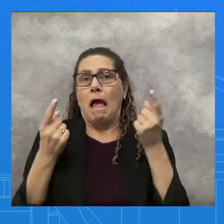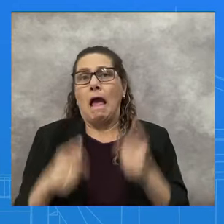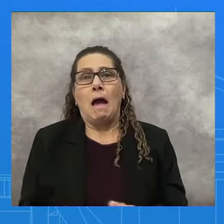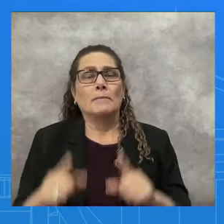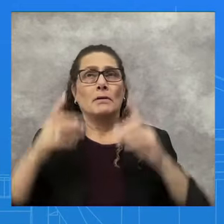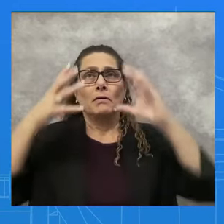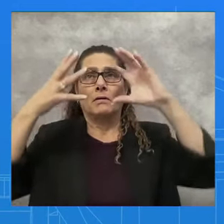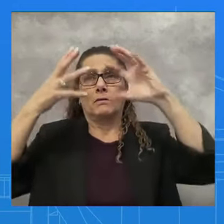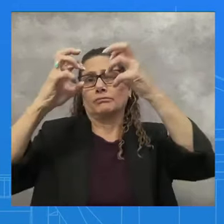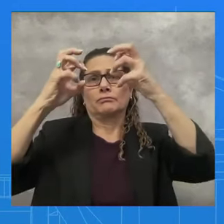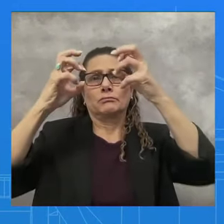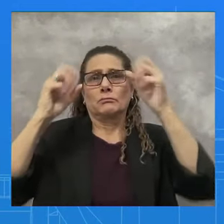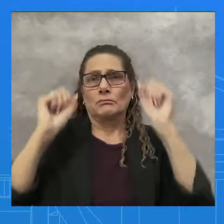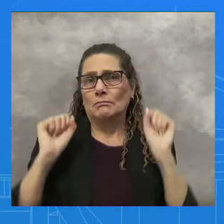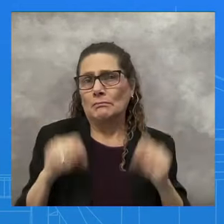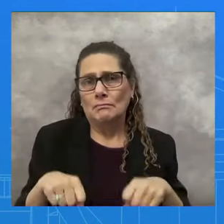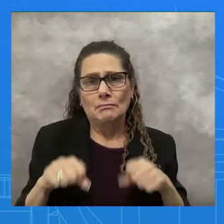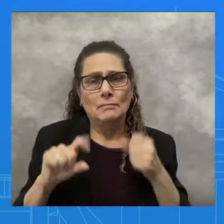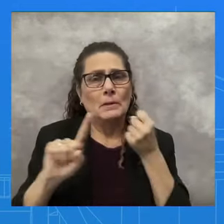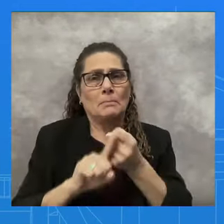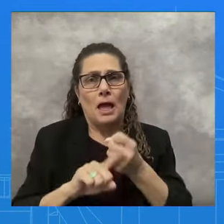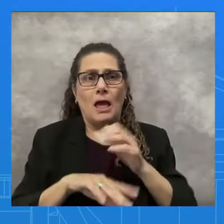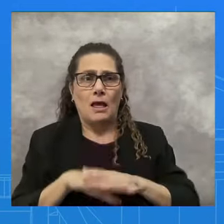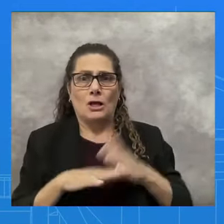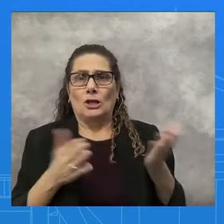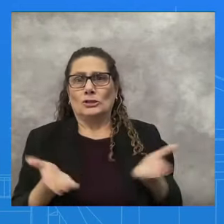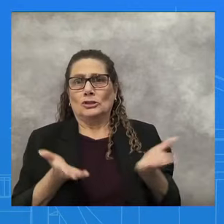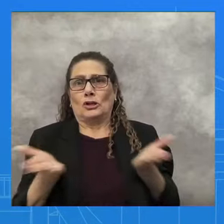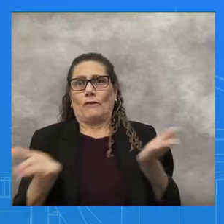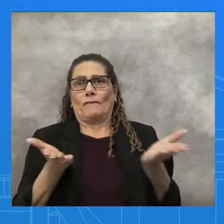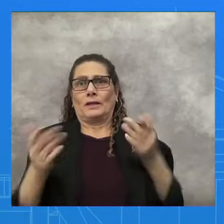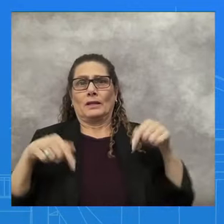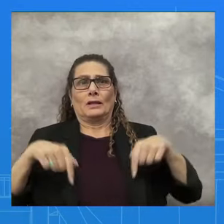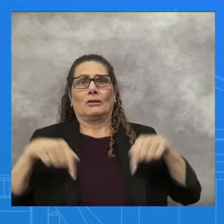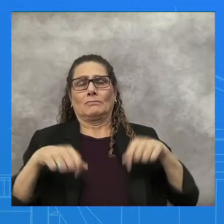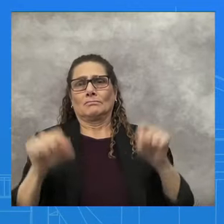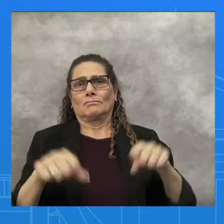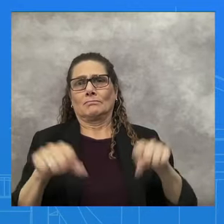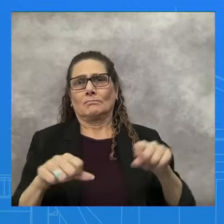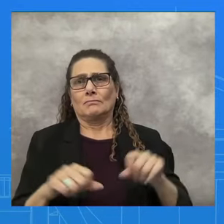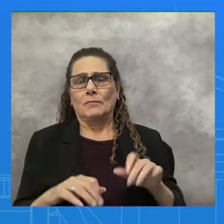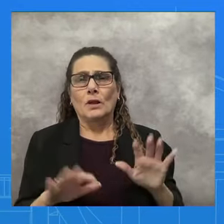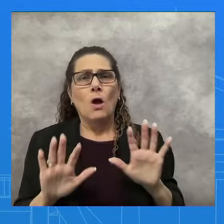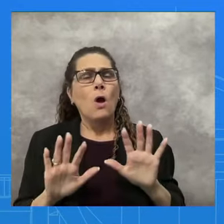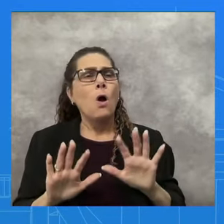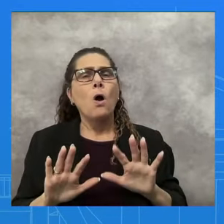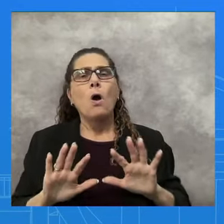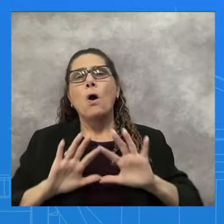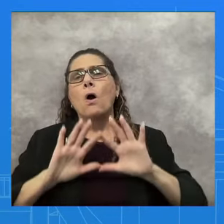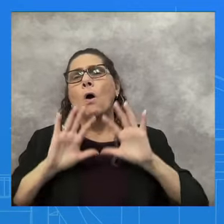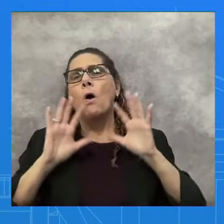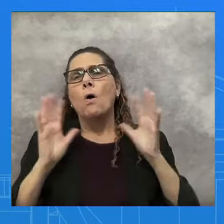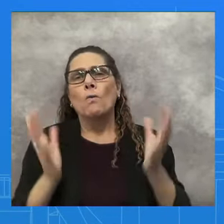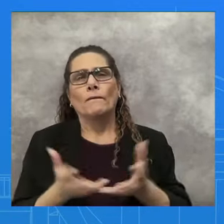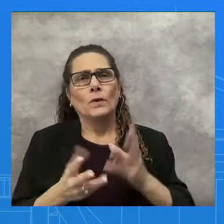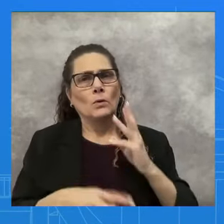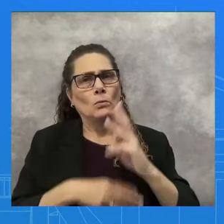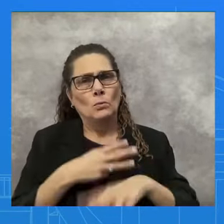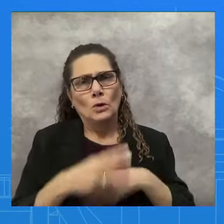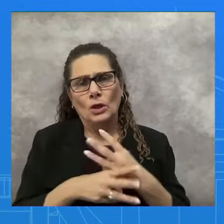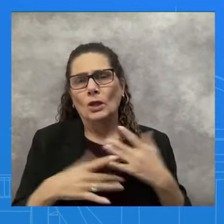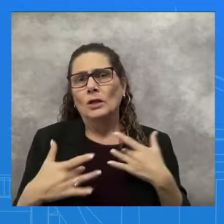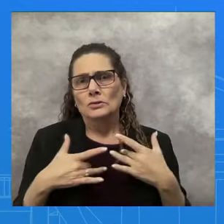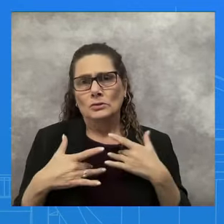on services here on Earth and across the world should be of concern to anybody, I think, and including the fact that we